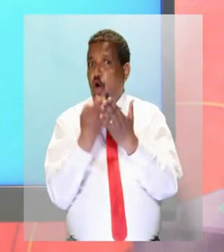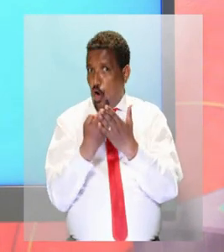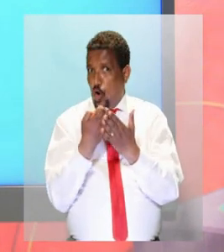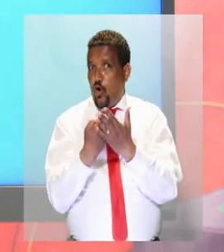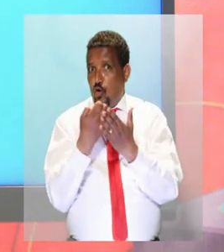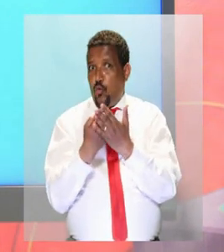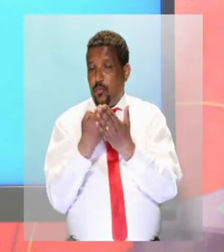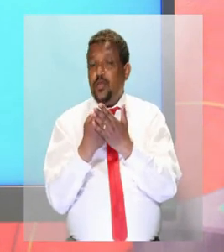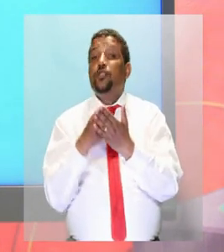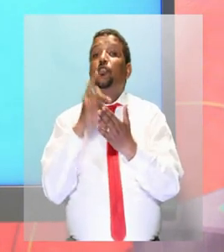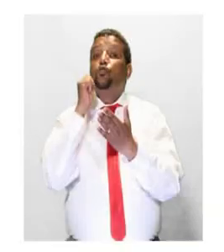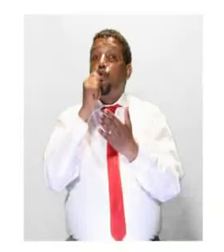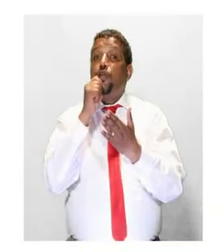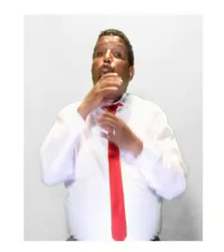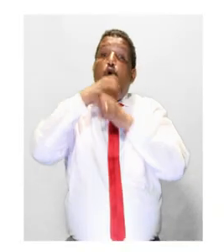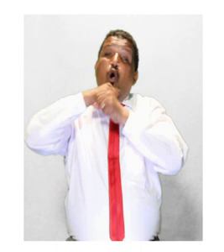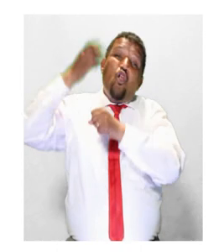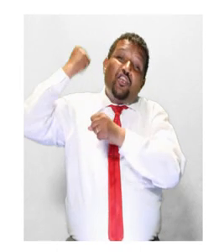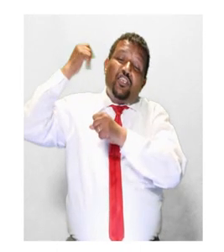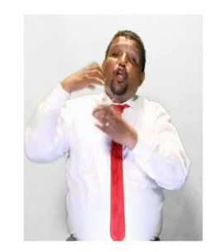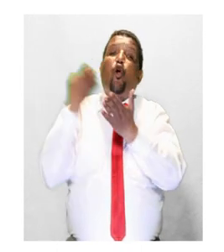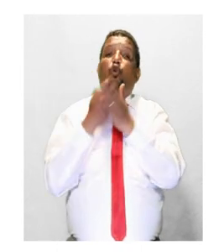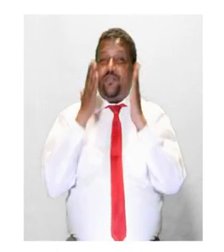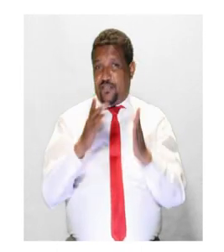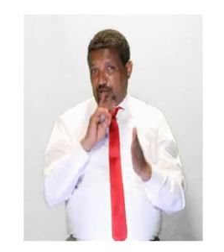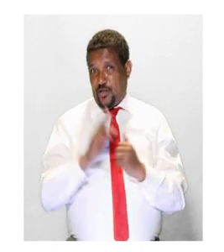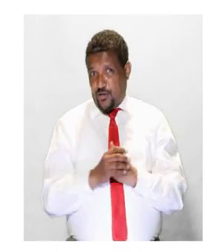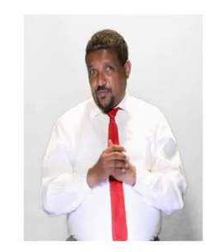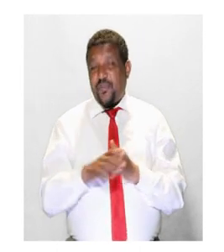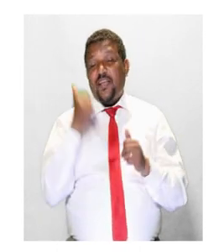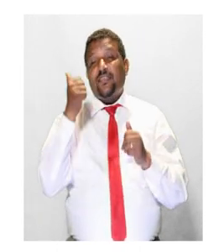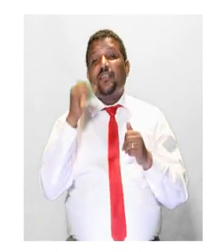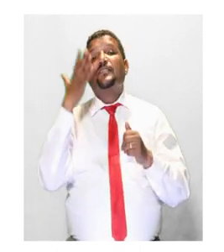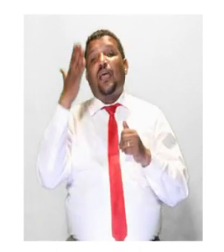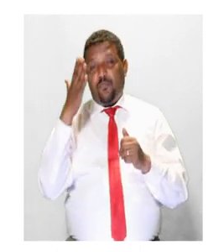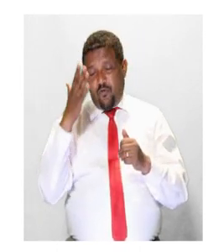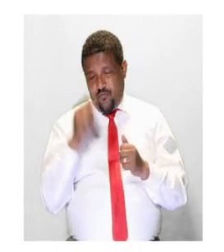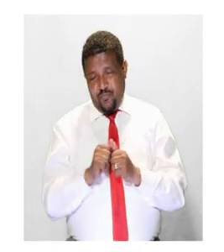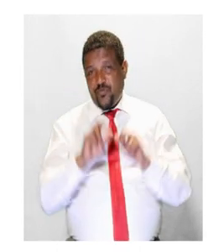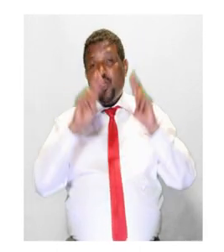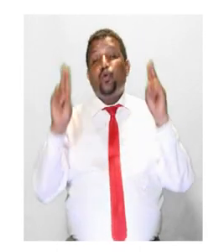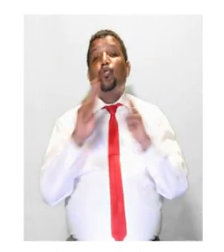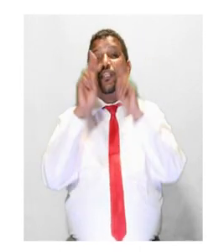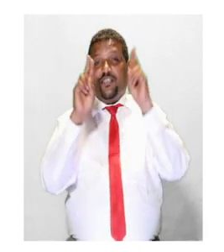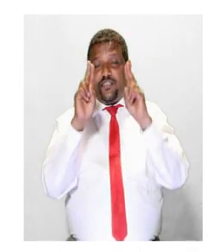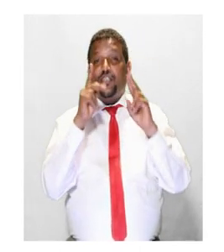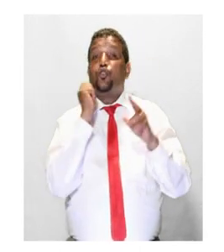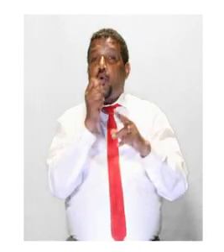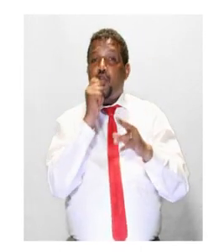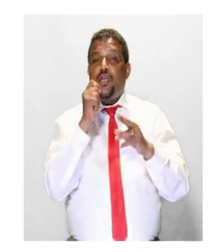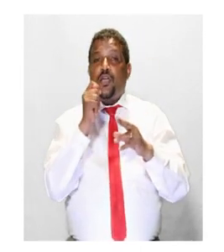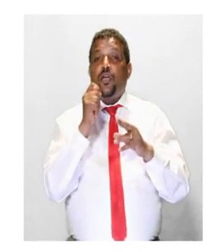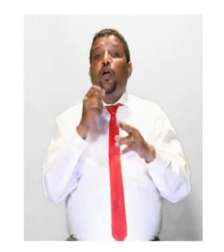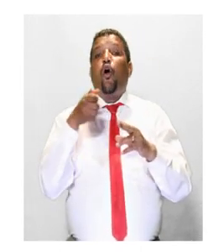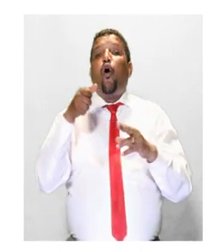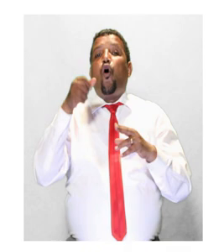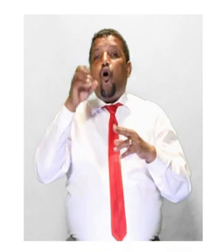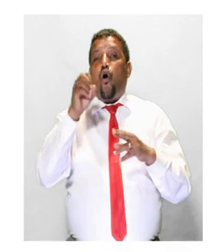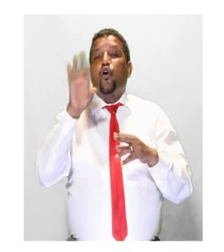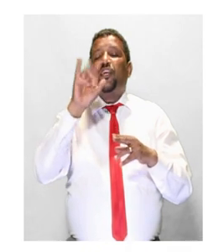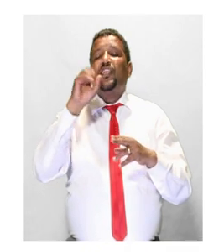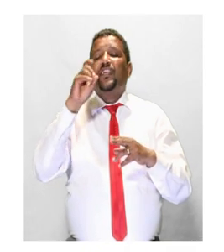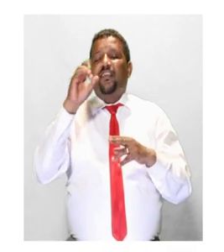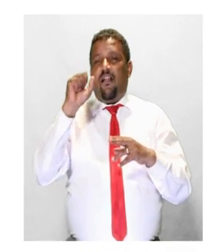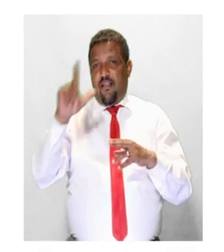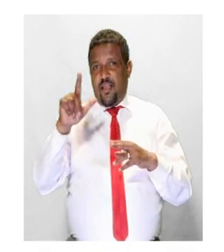economists. And the other type of utility or theory of utility is the ordinal utility theory.